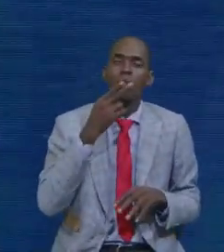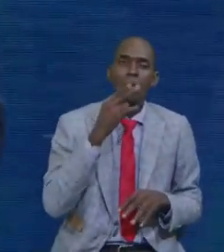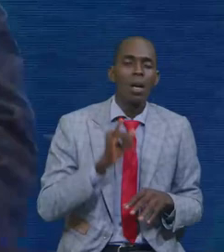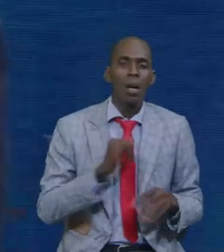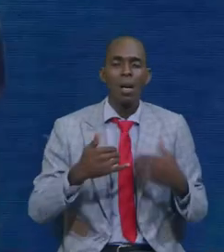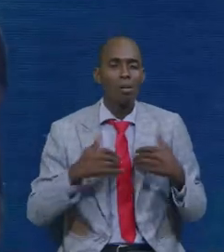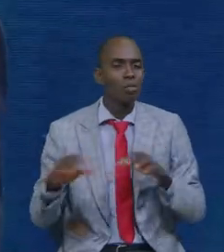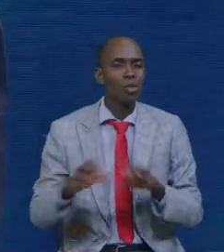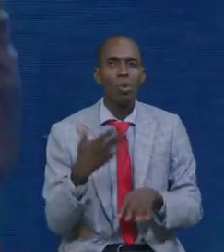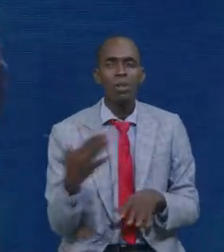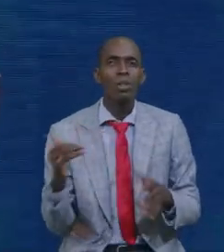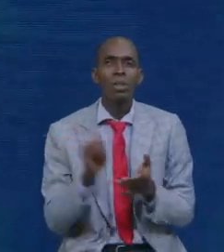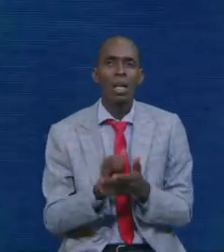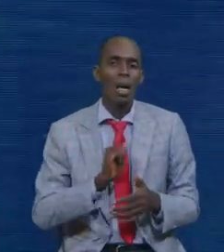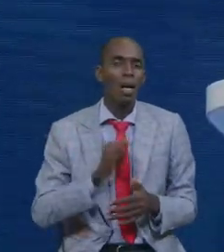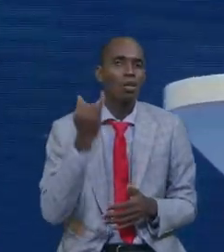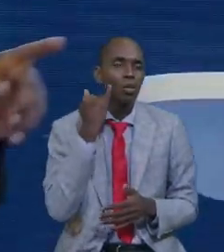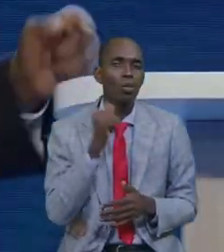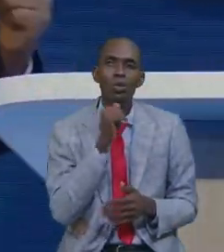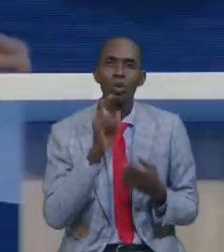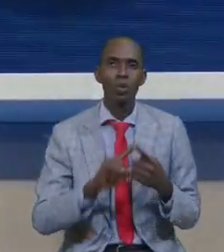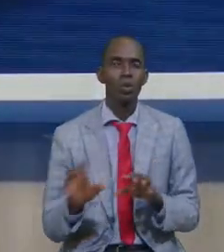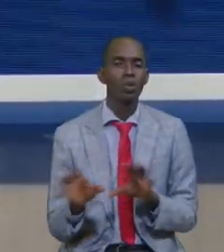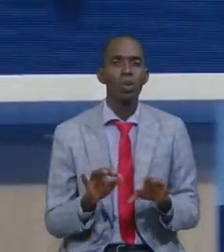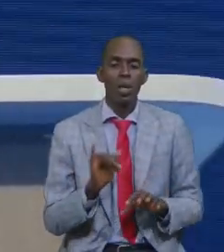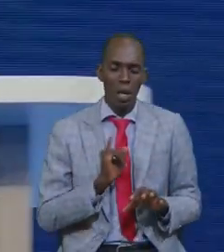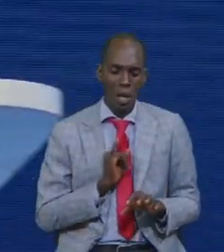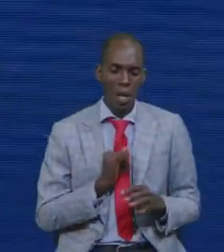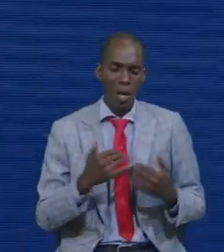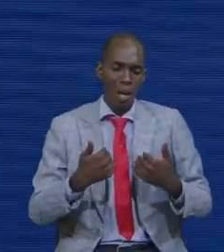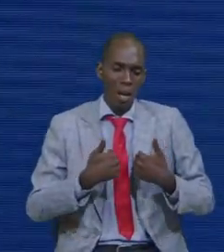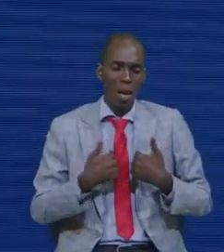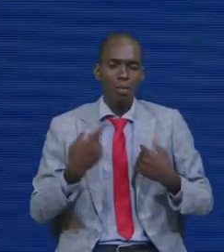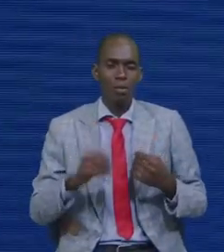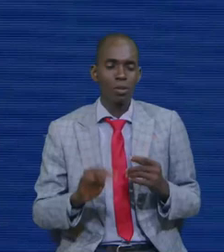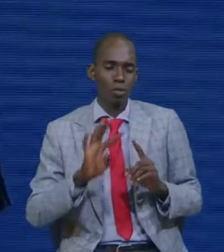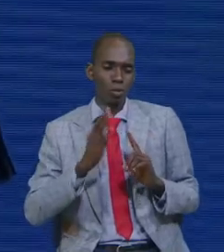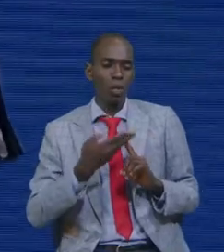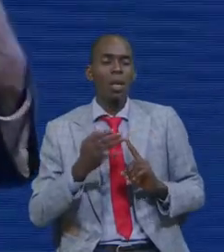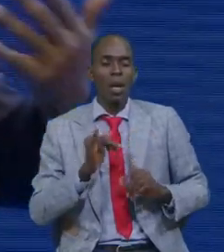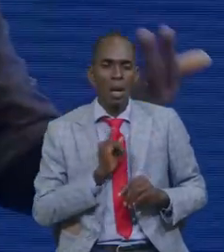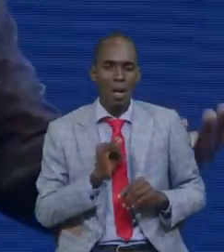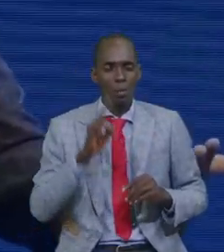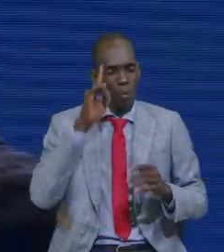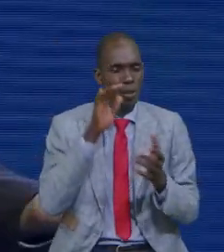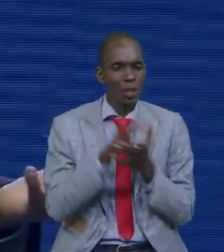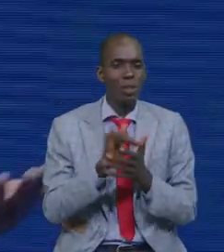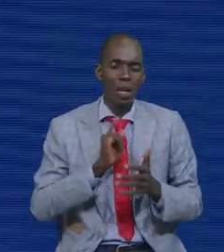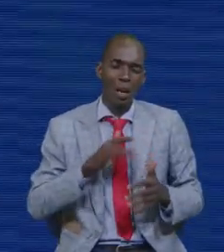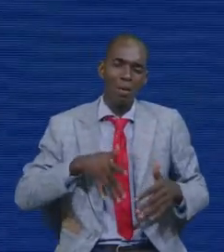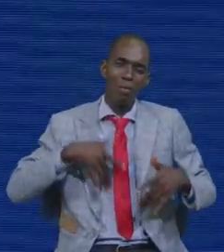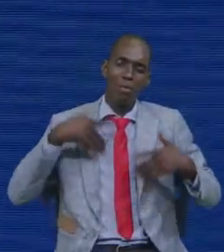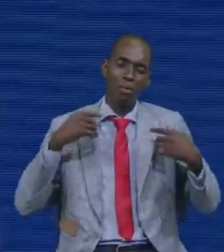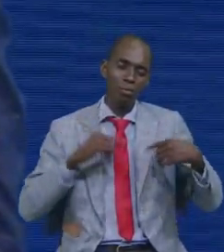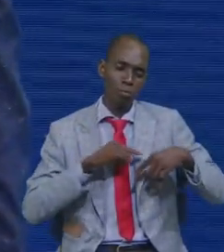done things I shouldn't have done. I have the conviction, I feel guilty. And then you make the confession to the